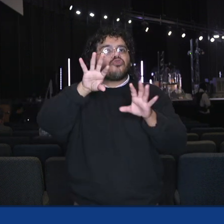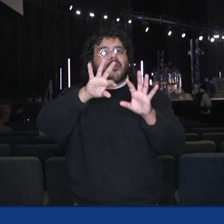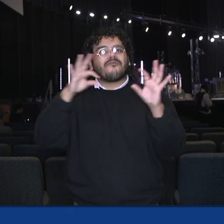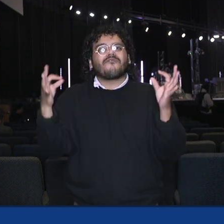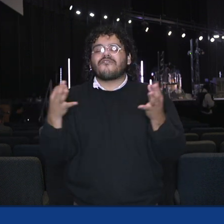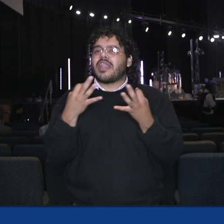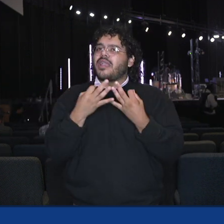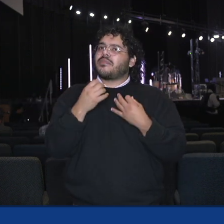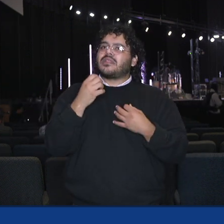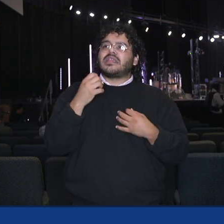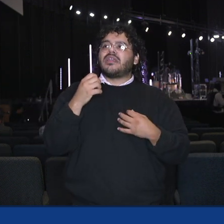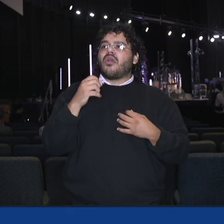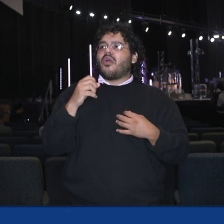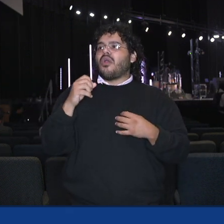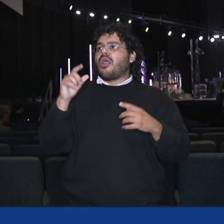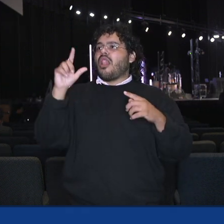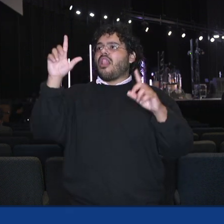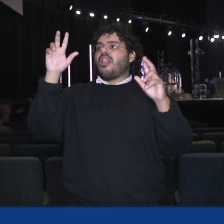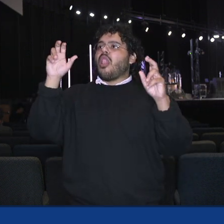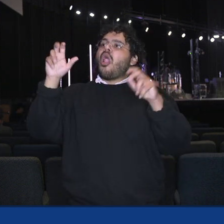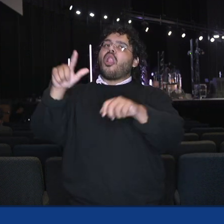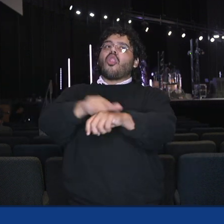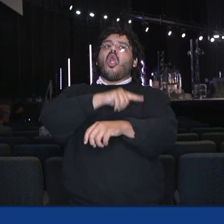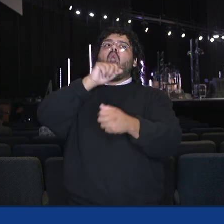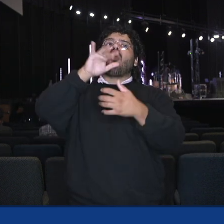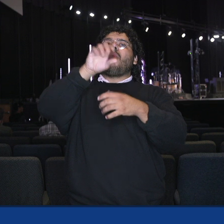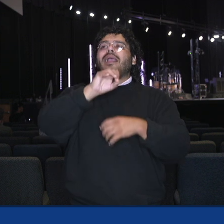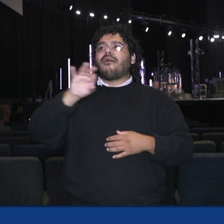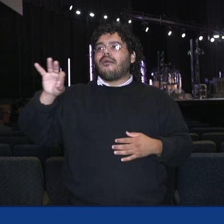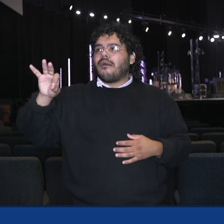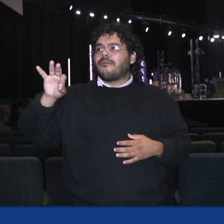they're a long way off and they're troubled for whatever reason.